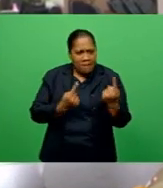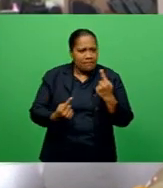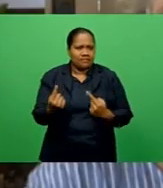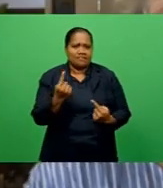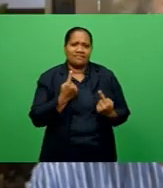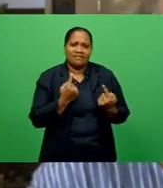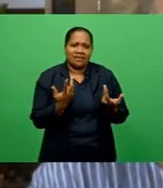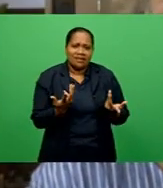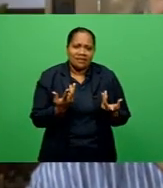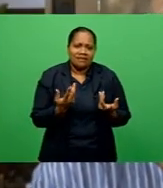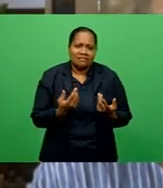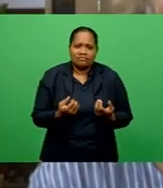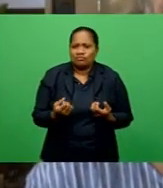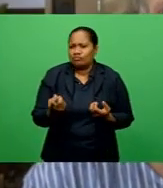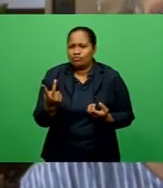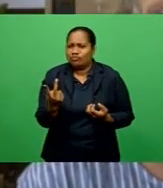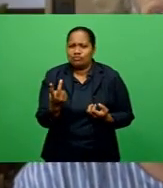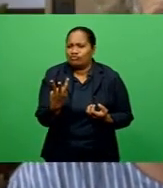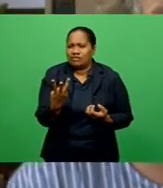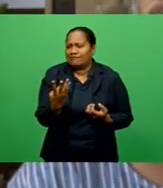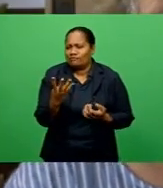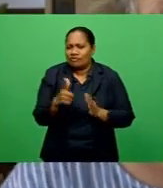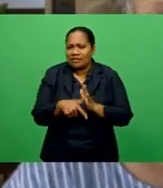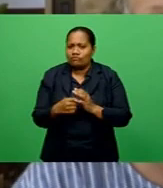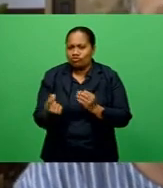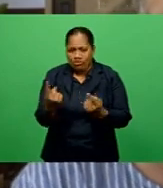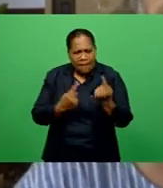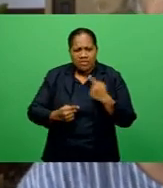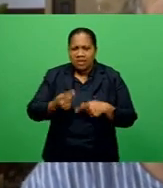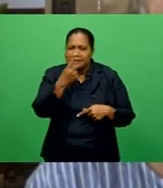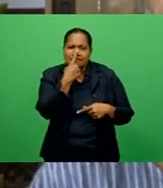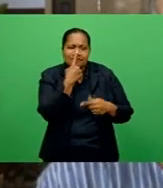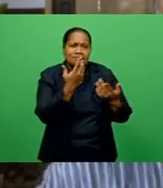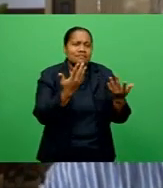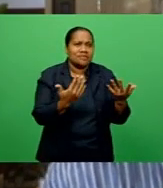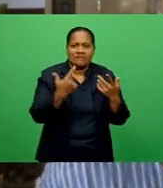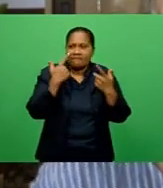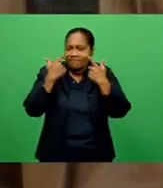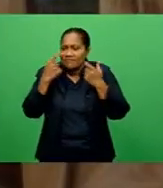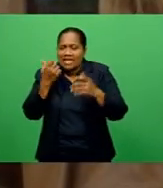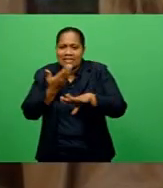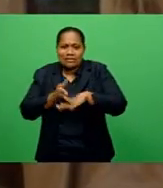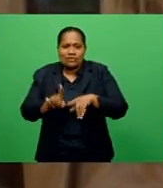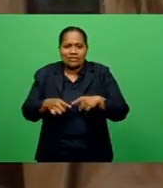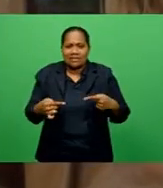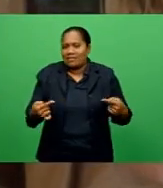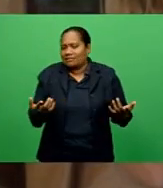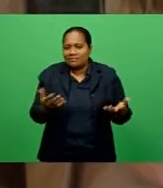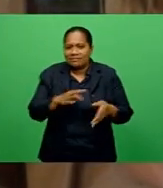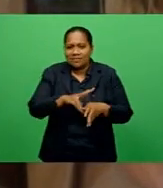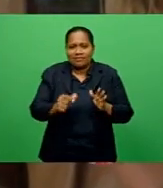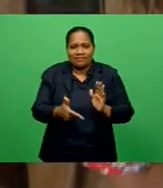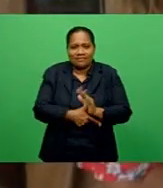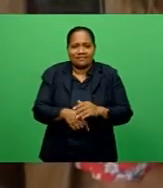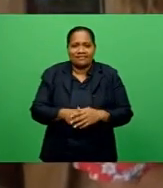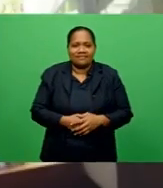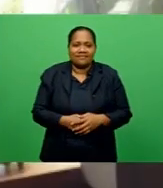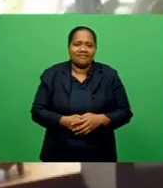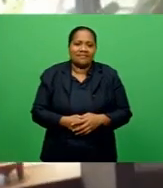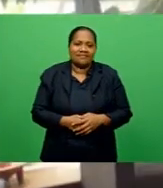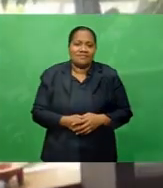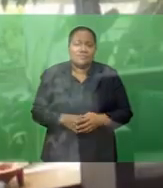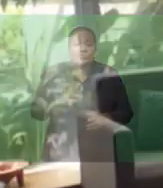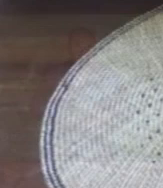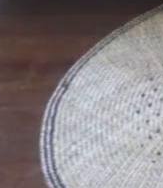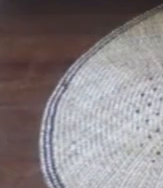So they come 2 or 3 or 4 times just to have a look and find new things every time. The art exhibition ends tomorrow.